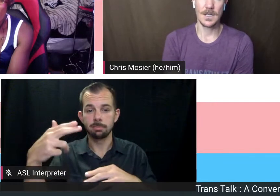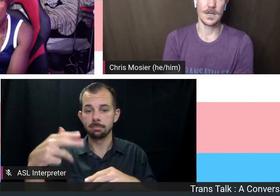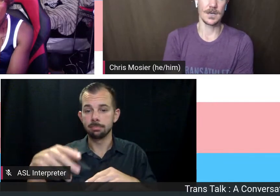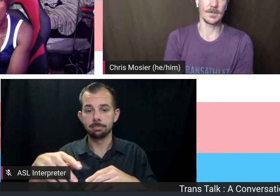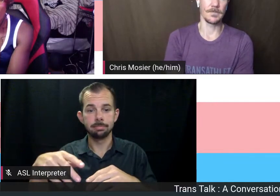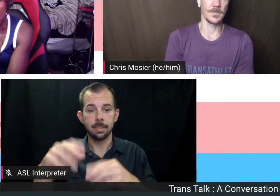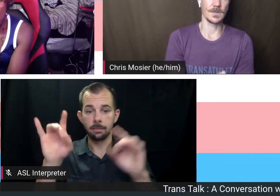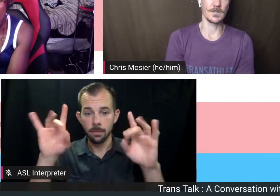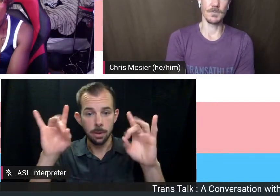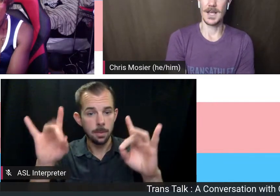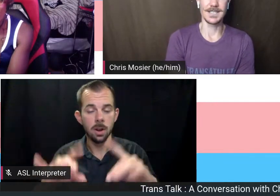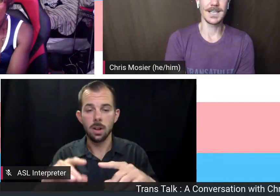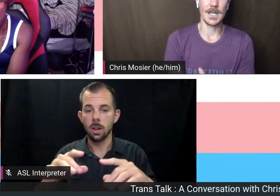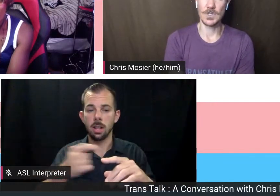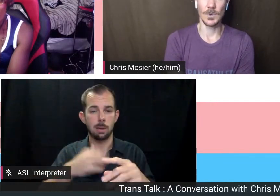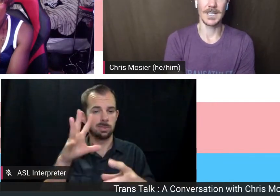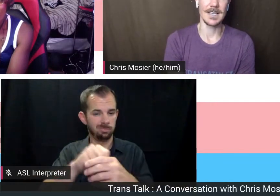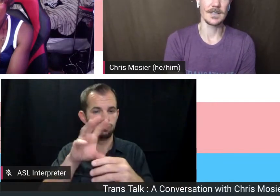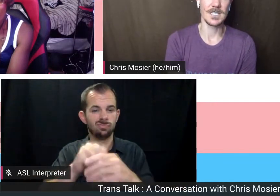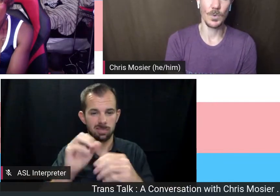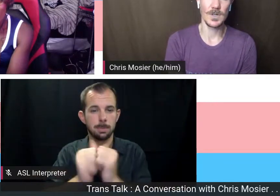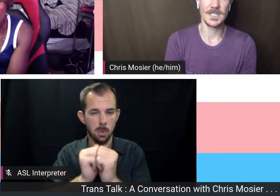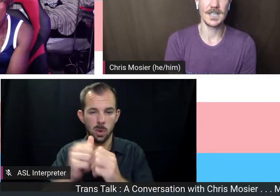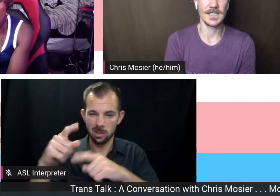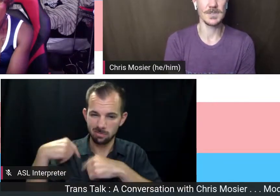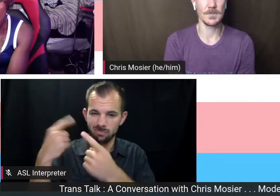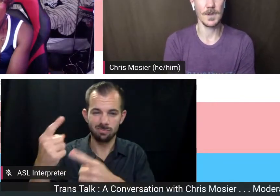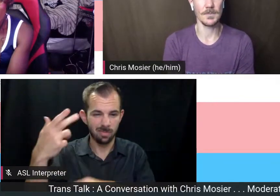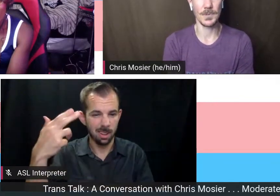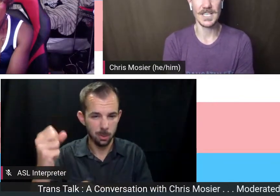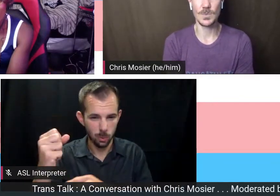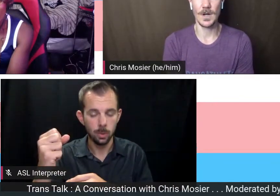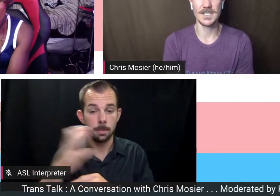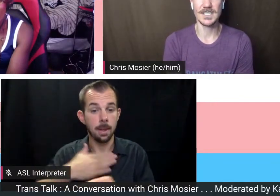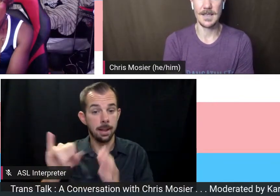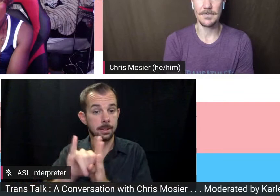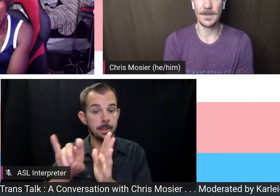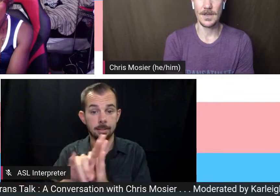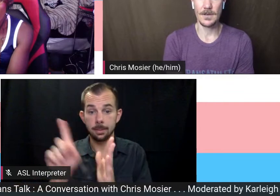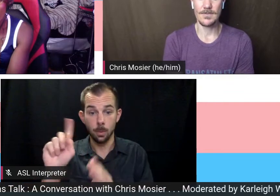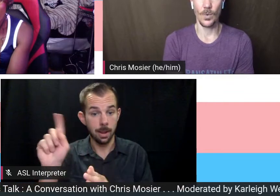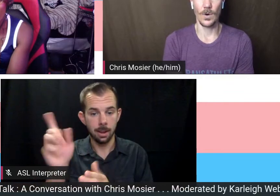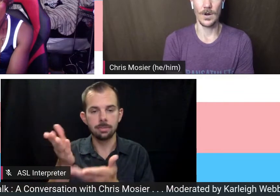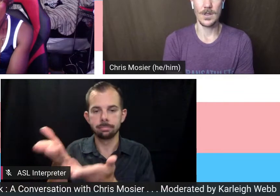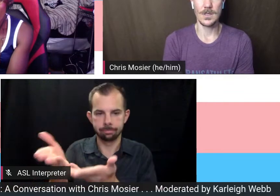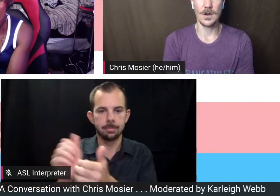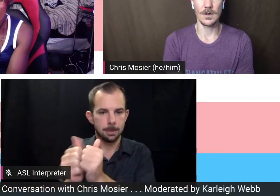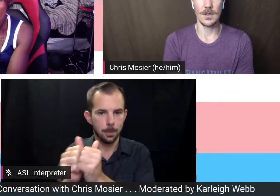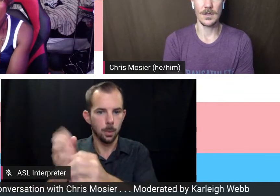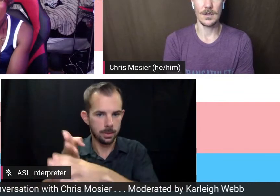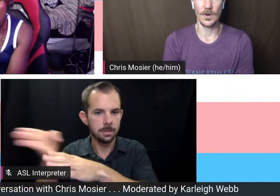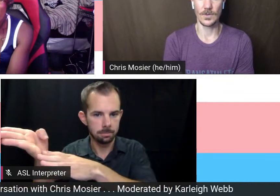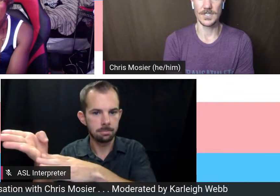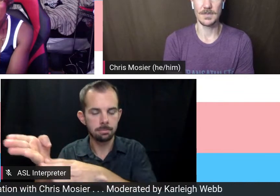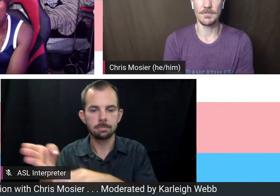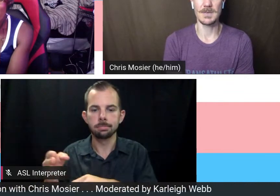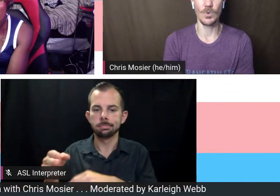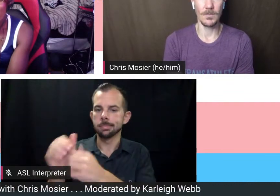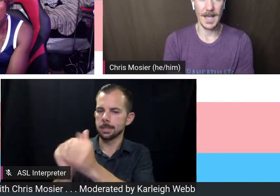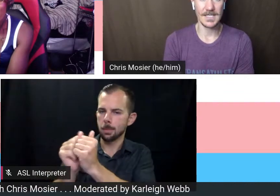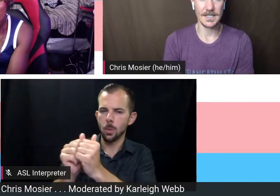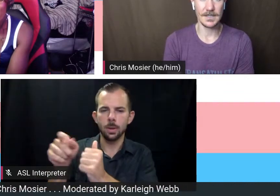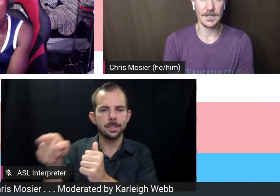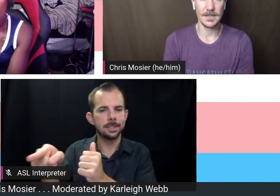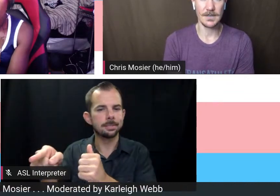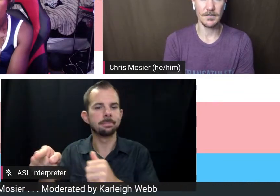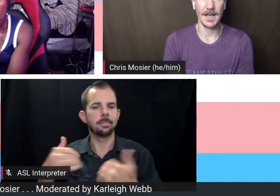athlete. So my identity was really in sports, and I think that was a place where it's safe for young girls to be